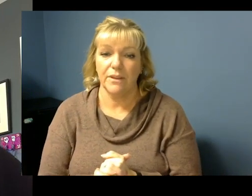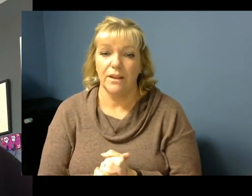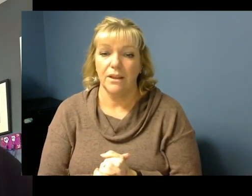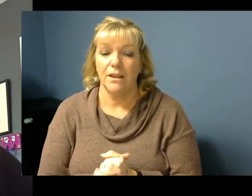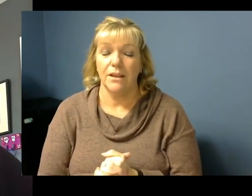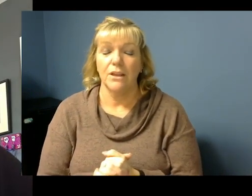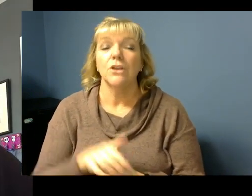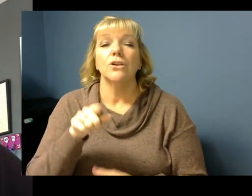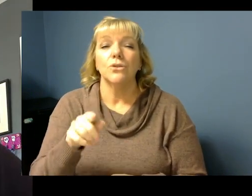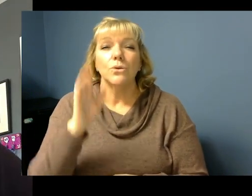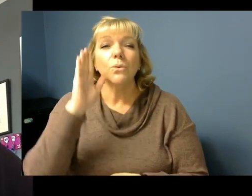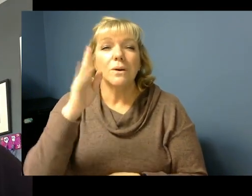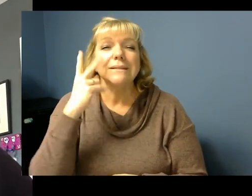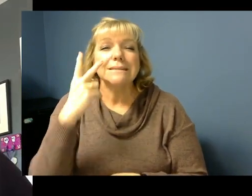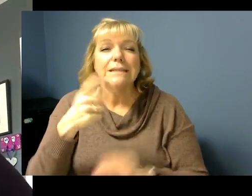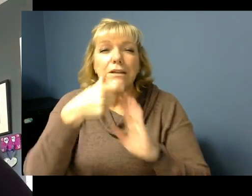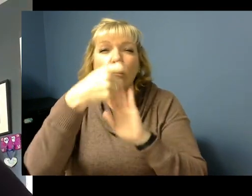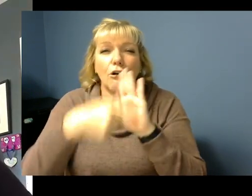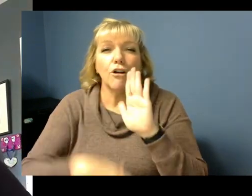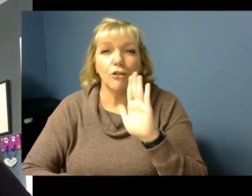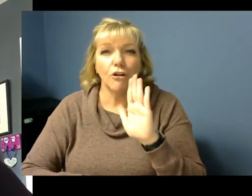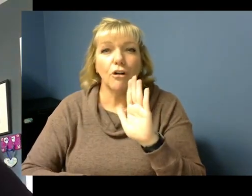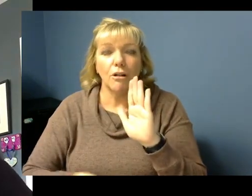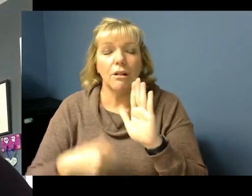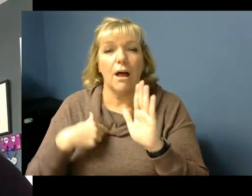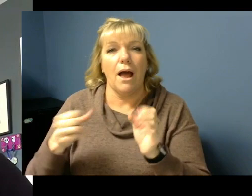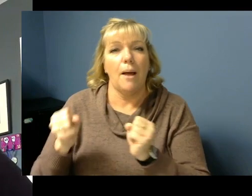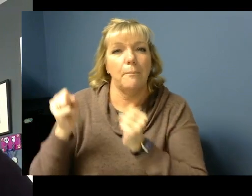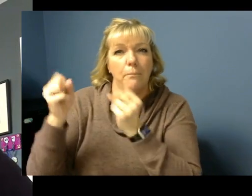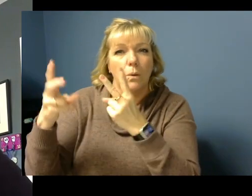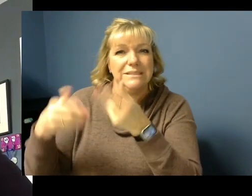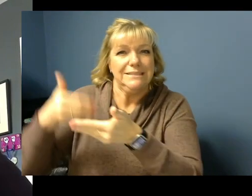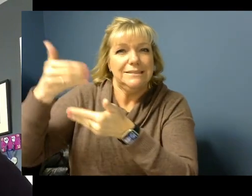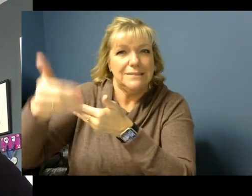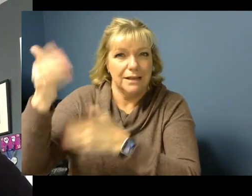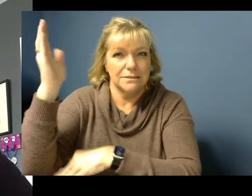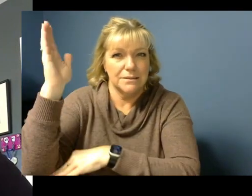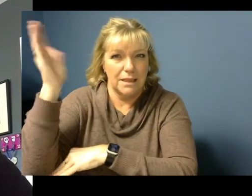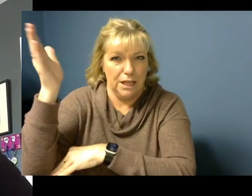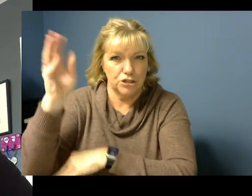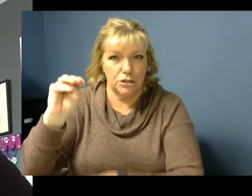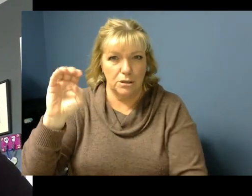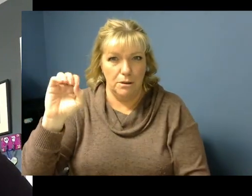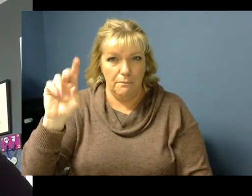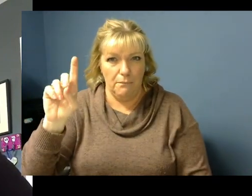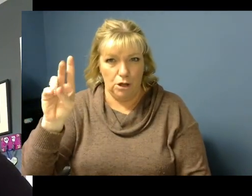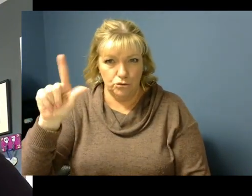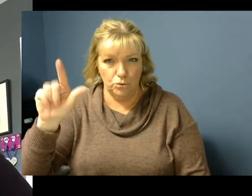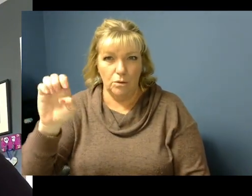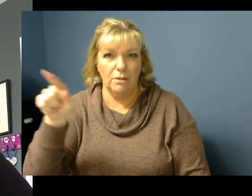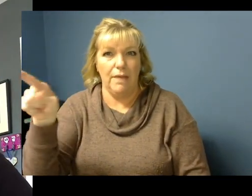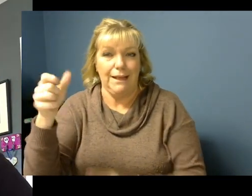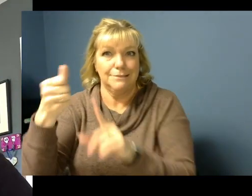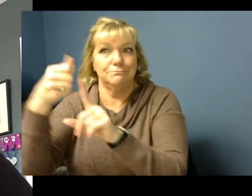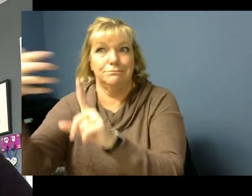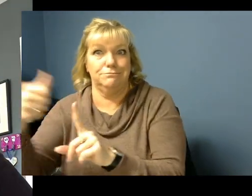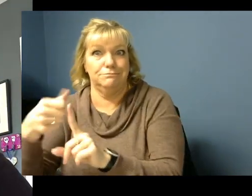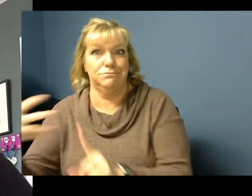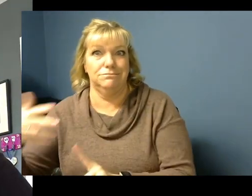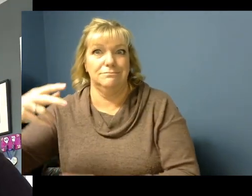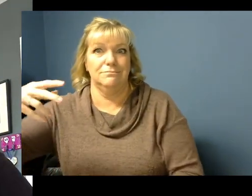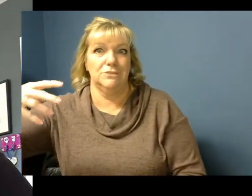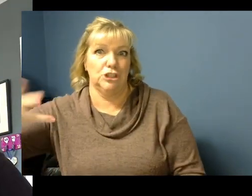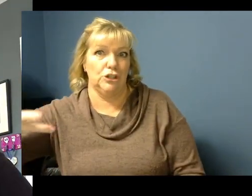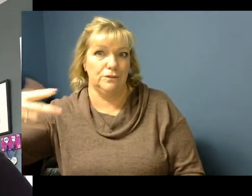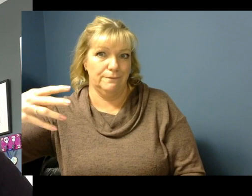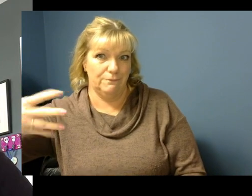an article for you that I've put in the next lecture module, because it also addresses third and fourth waves that talks